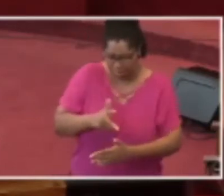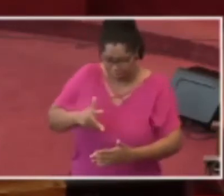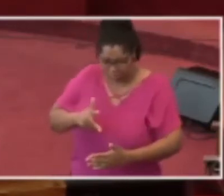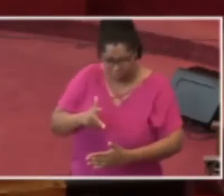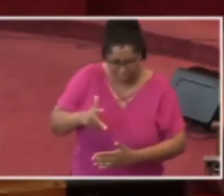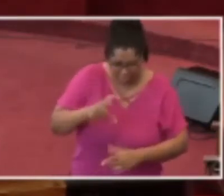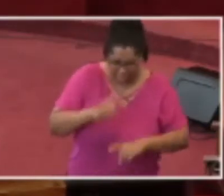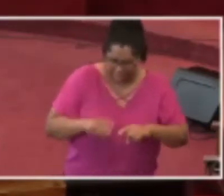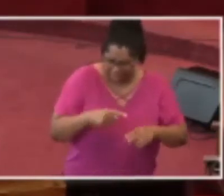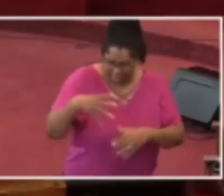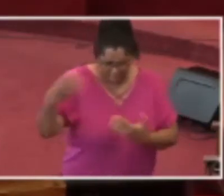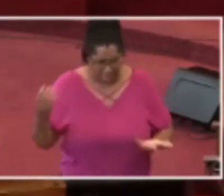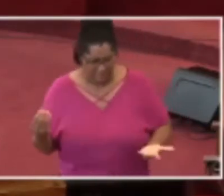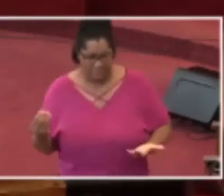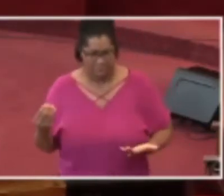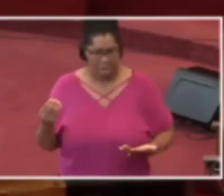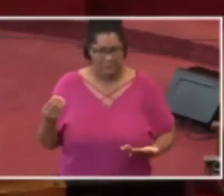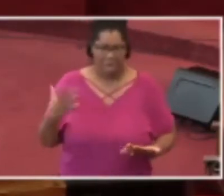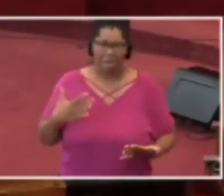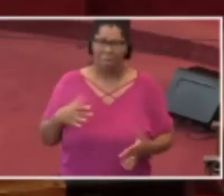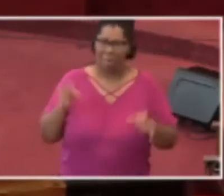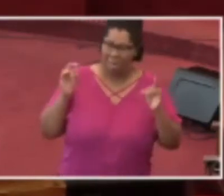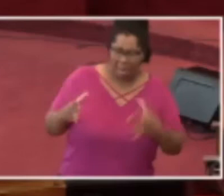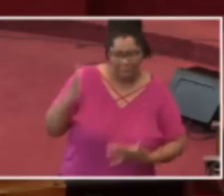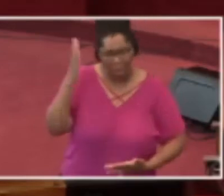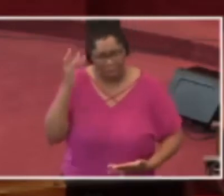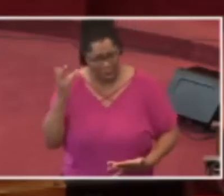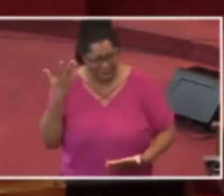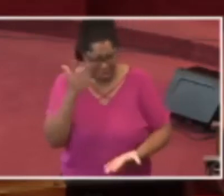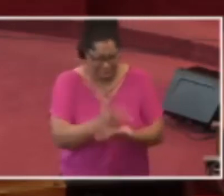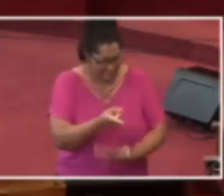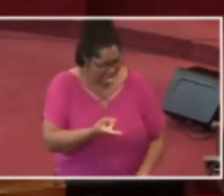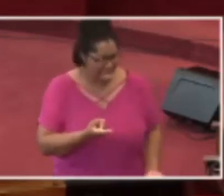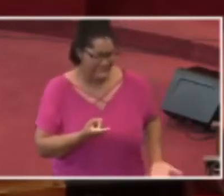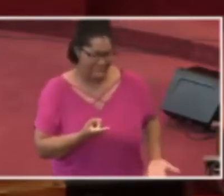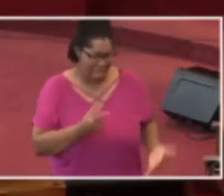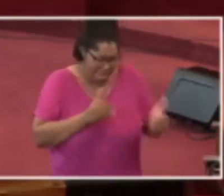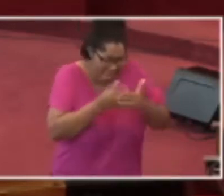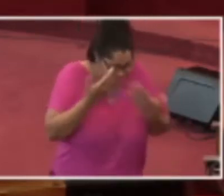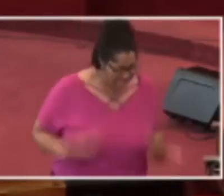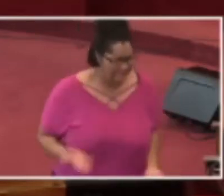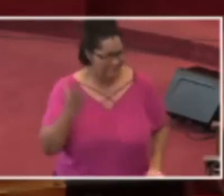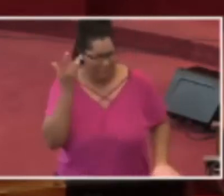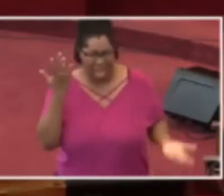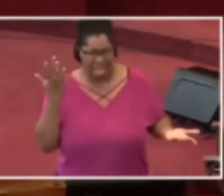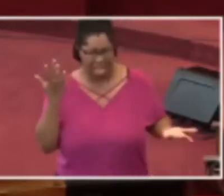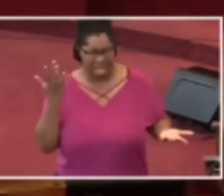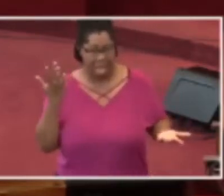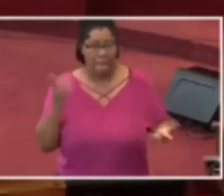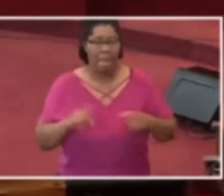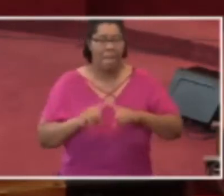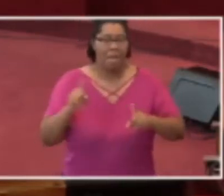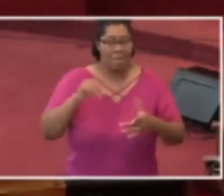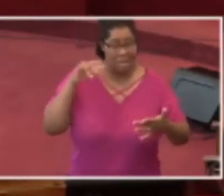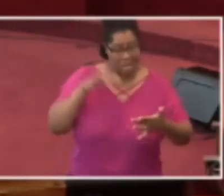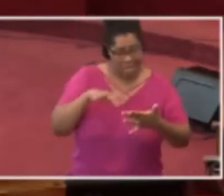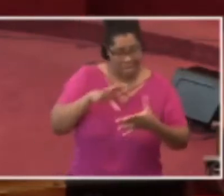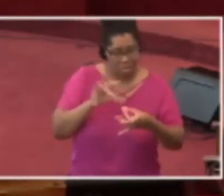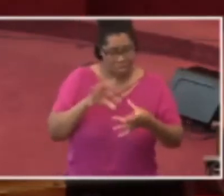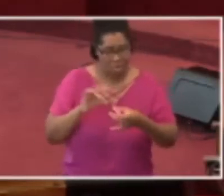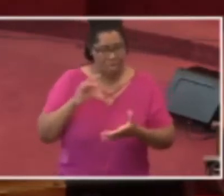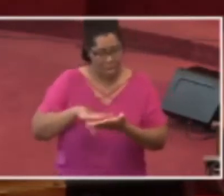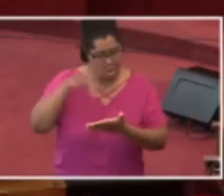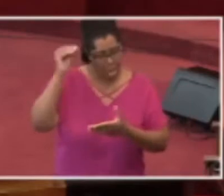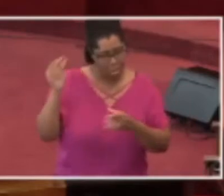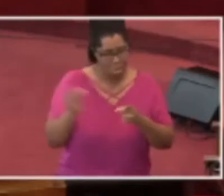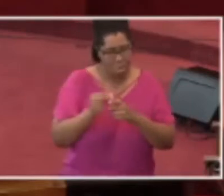pull. Oh, that gets on my last nerve. Why did they park so close to me? But as I studied the text, I learned that